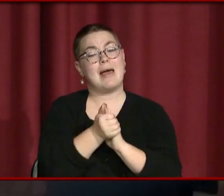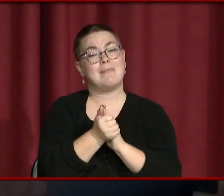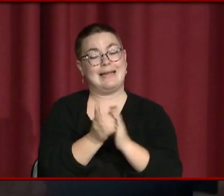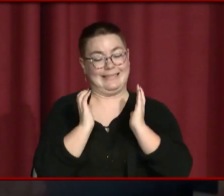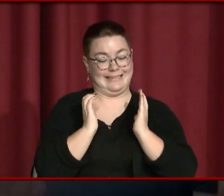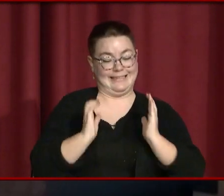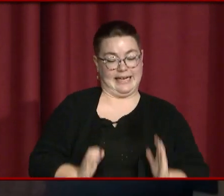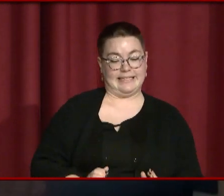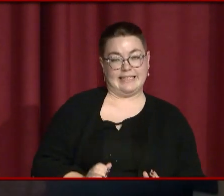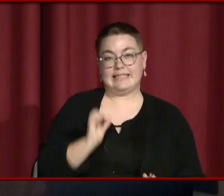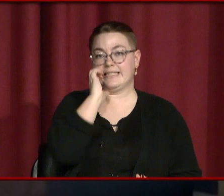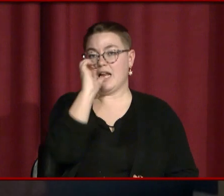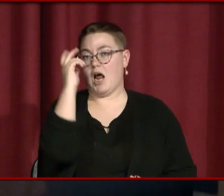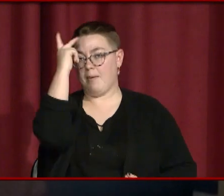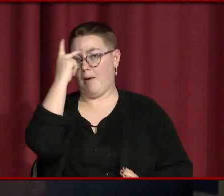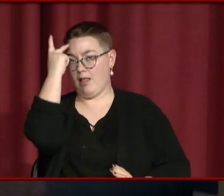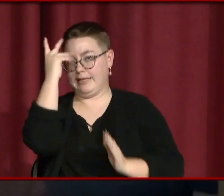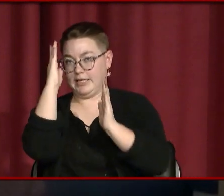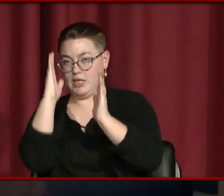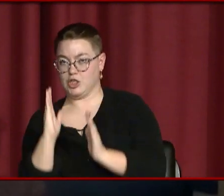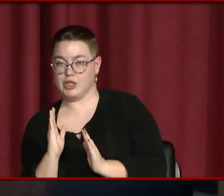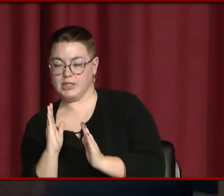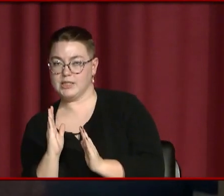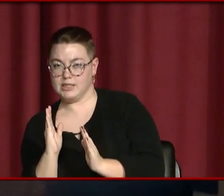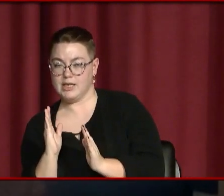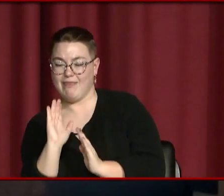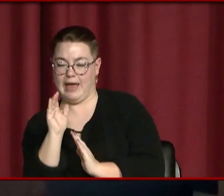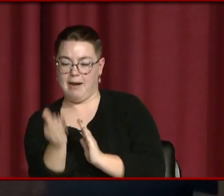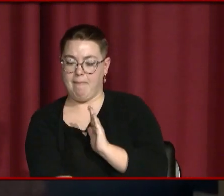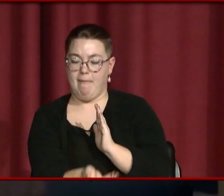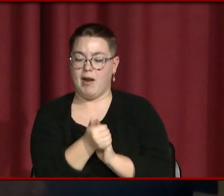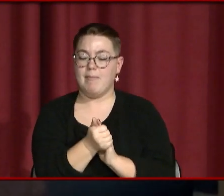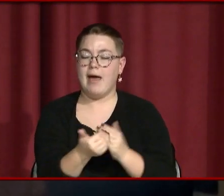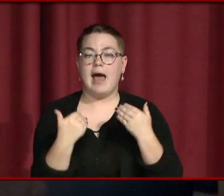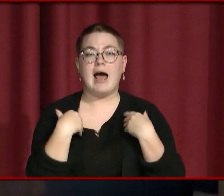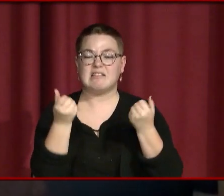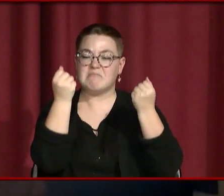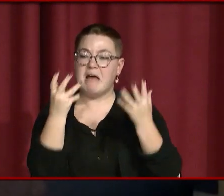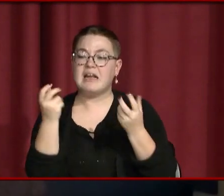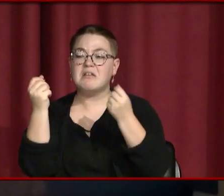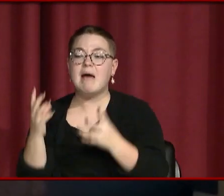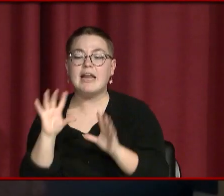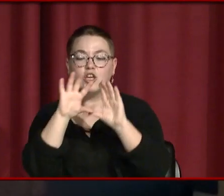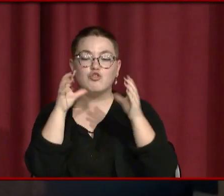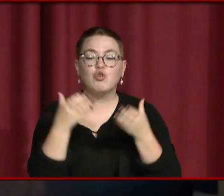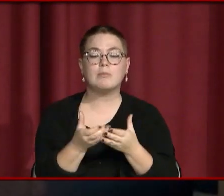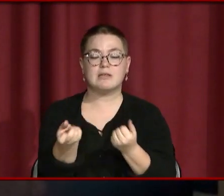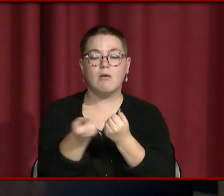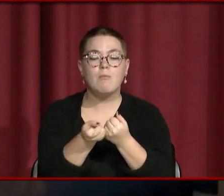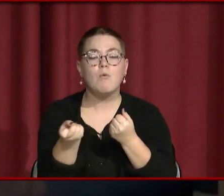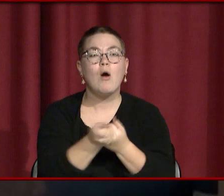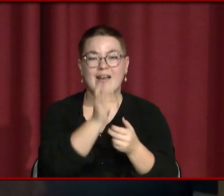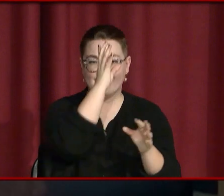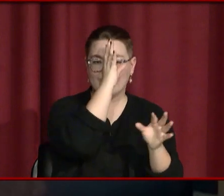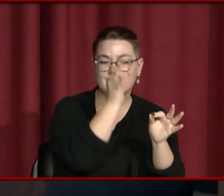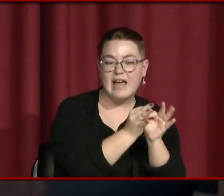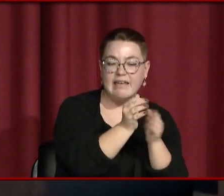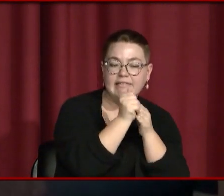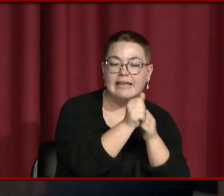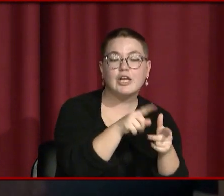League and Common Cause, as well as a wide range of other groups, you know, faith leaders, union